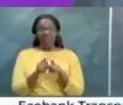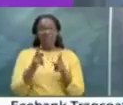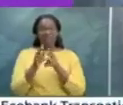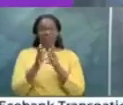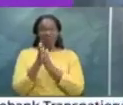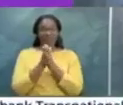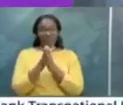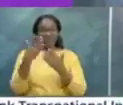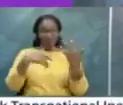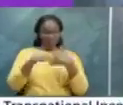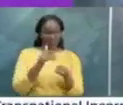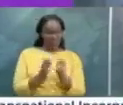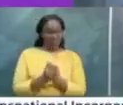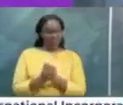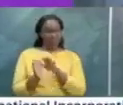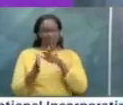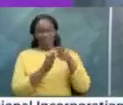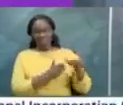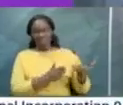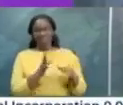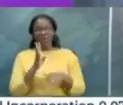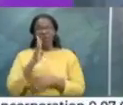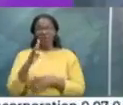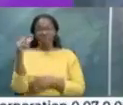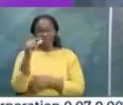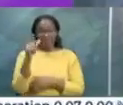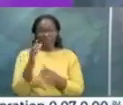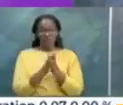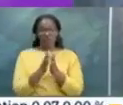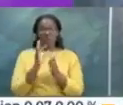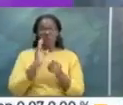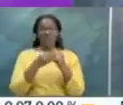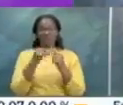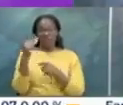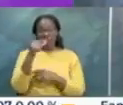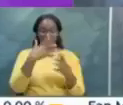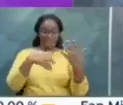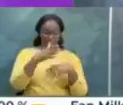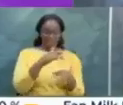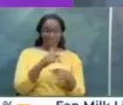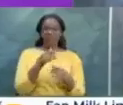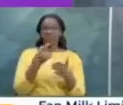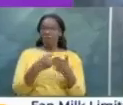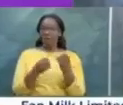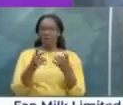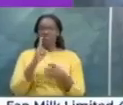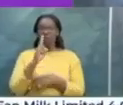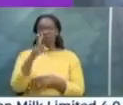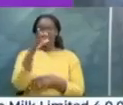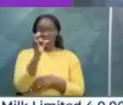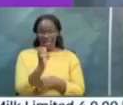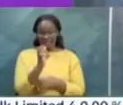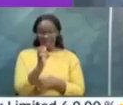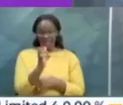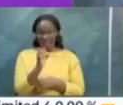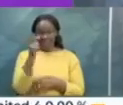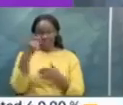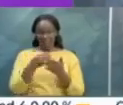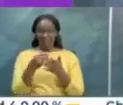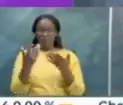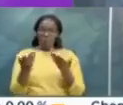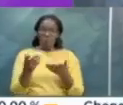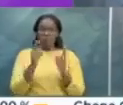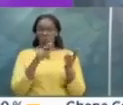whole. So I want to show you guys for the 400 grams and the 800 grams of mixed peanut butter. The price is 230 Kenyan shillings or for retail